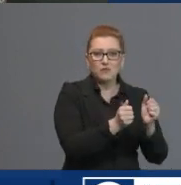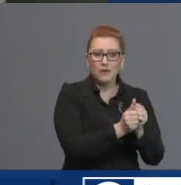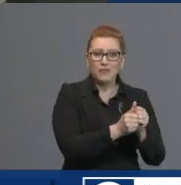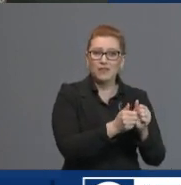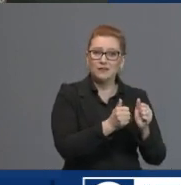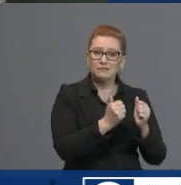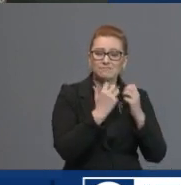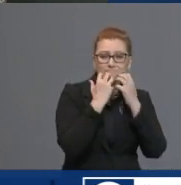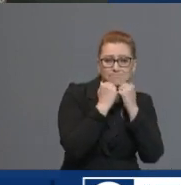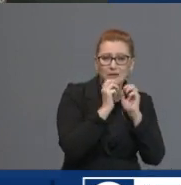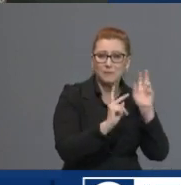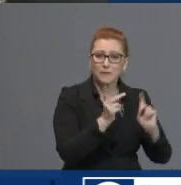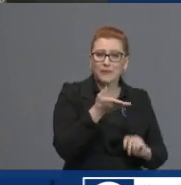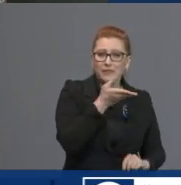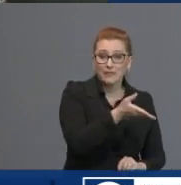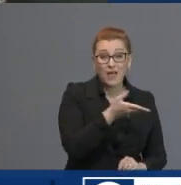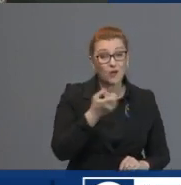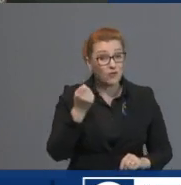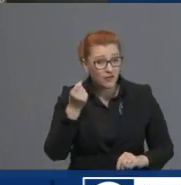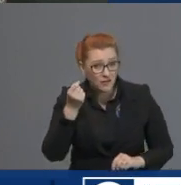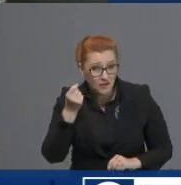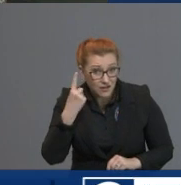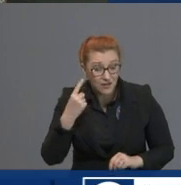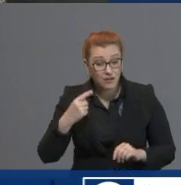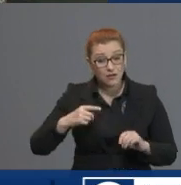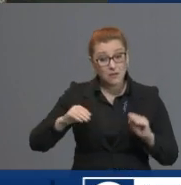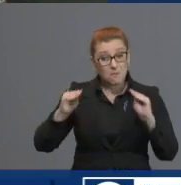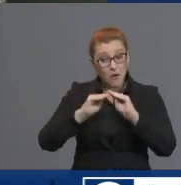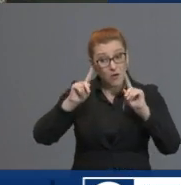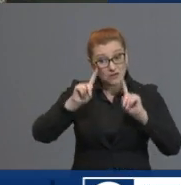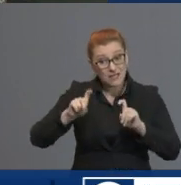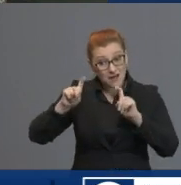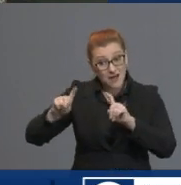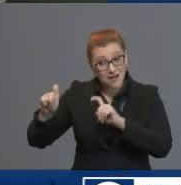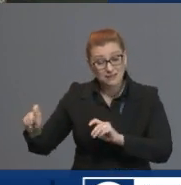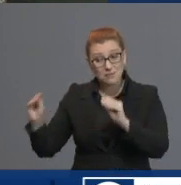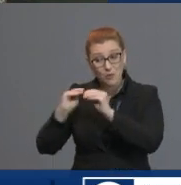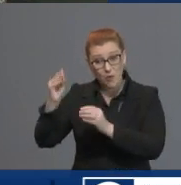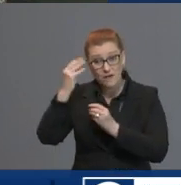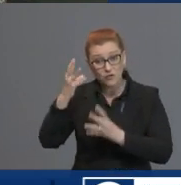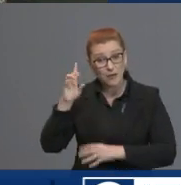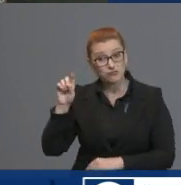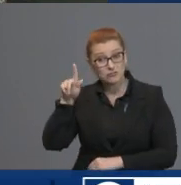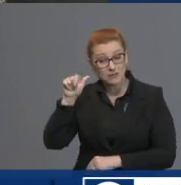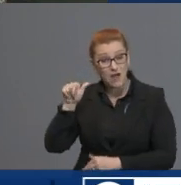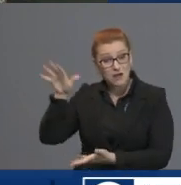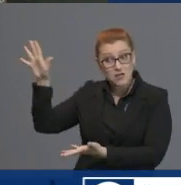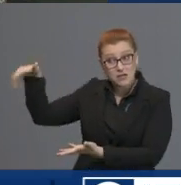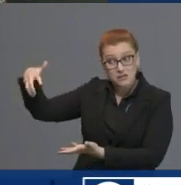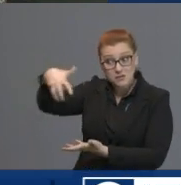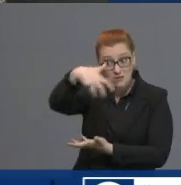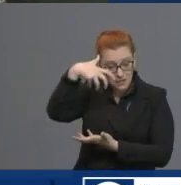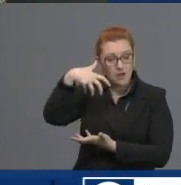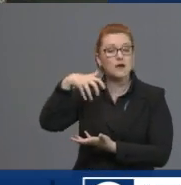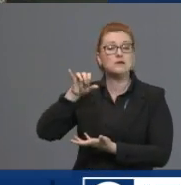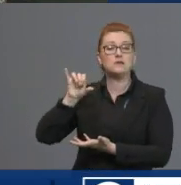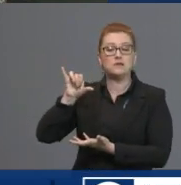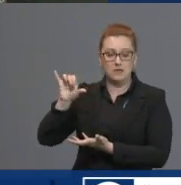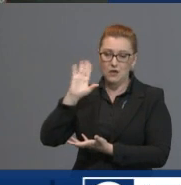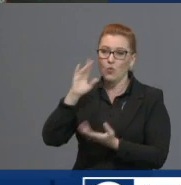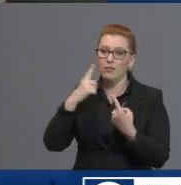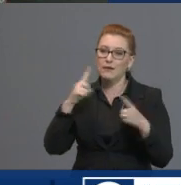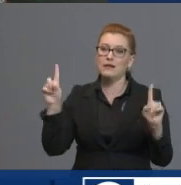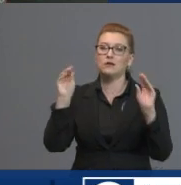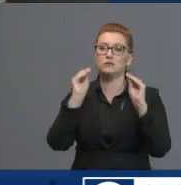interaction with folks, and this is really with the surge in testing and the more information that we have around this. There will be